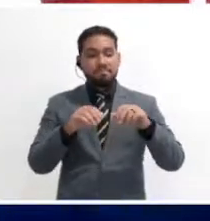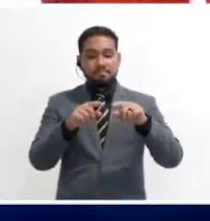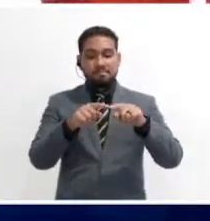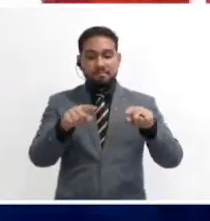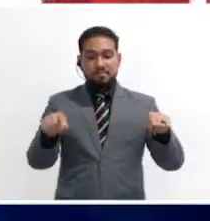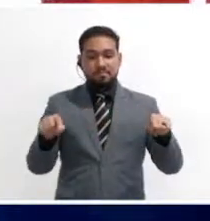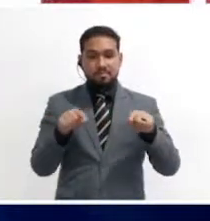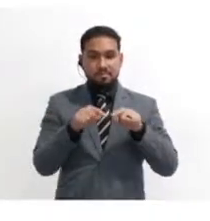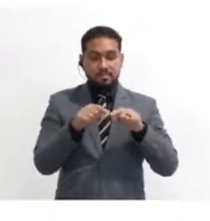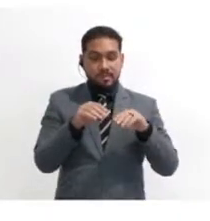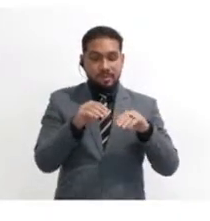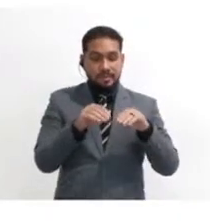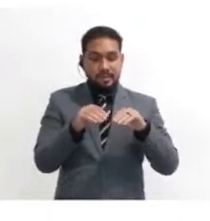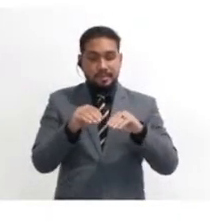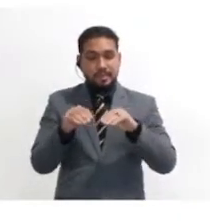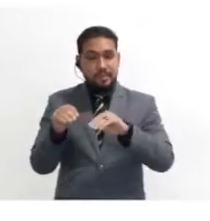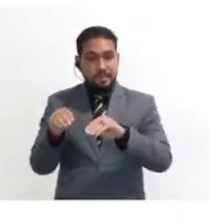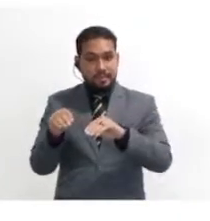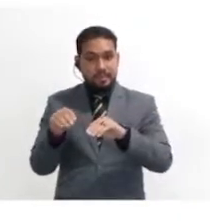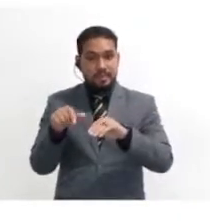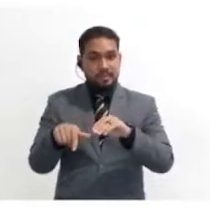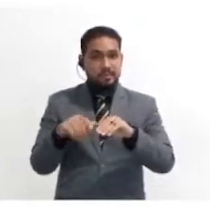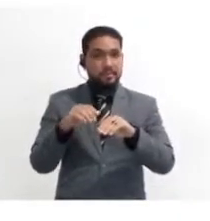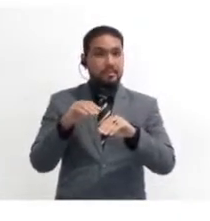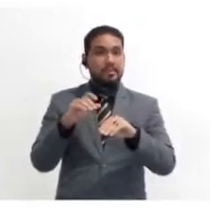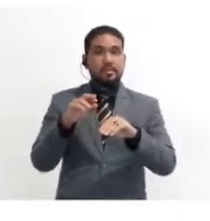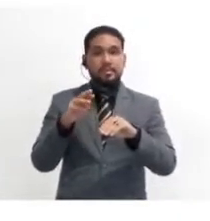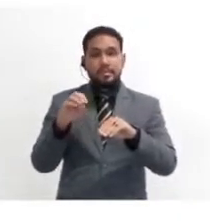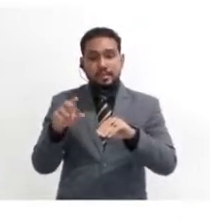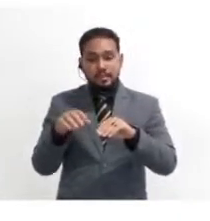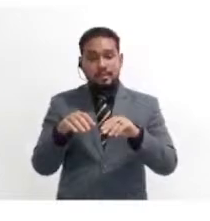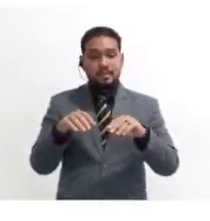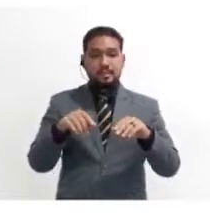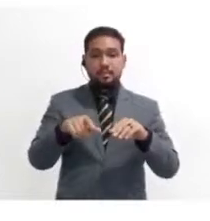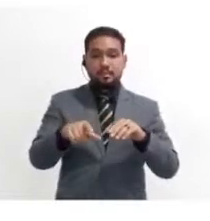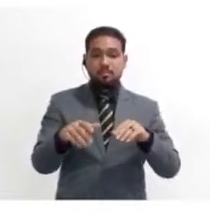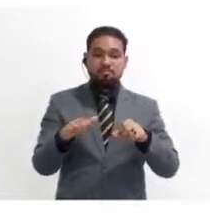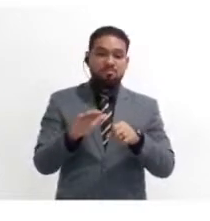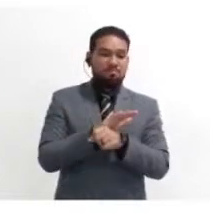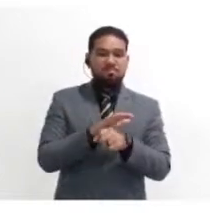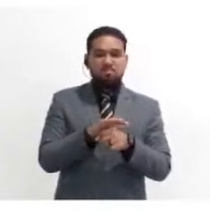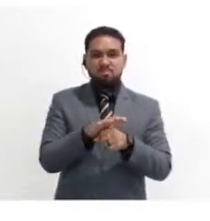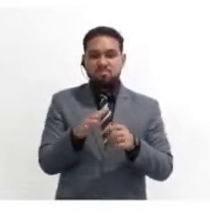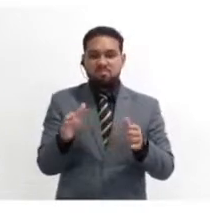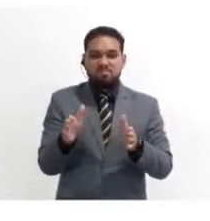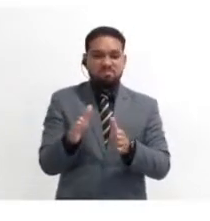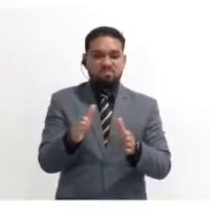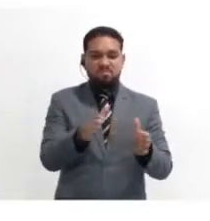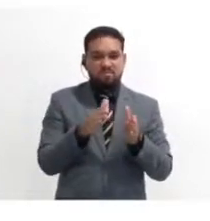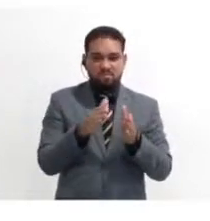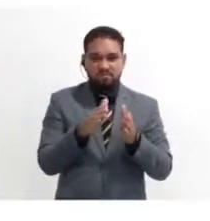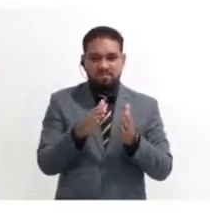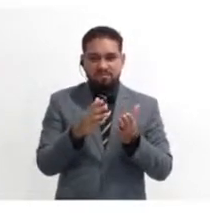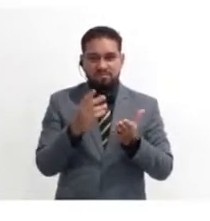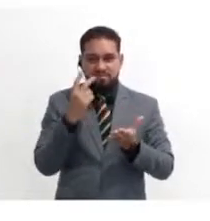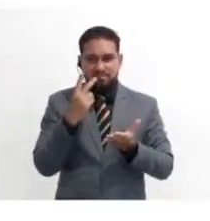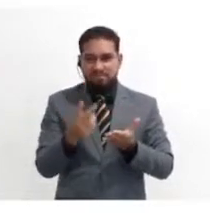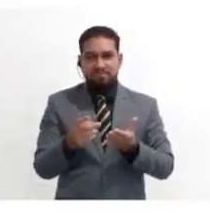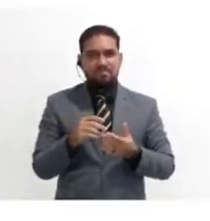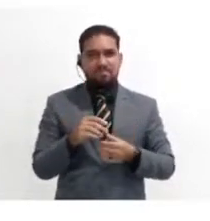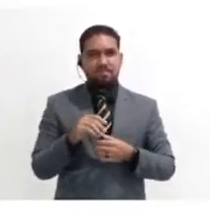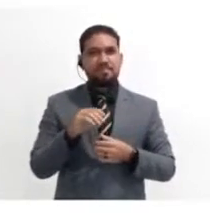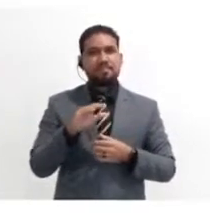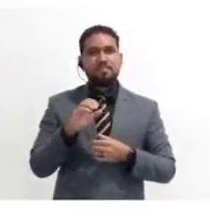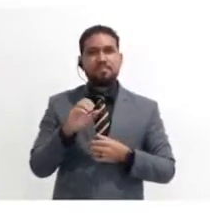ceramic that are sealed in some fashion. And if they're ceramic, they would typically have a cavity.